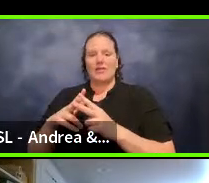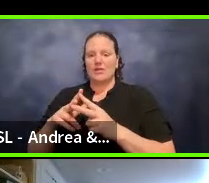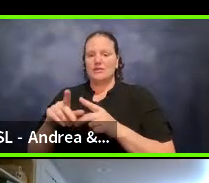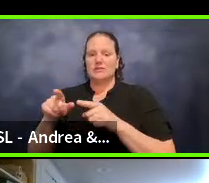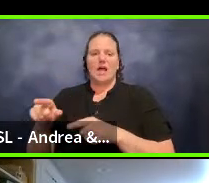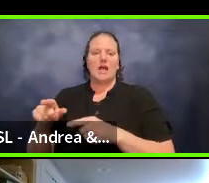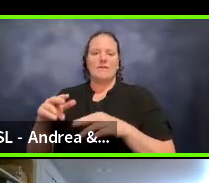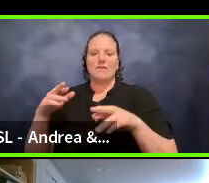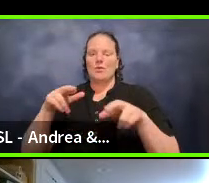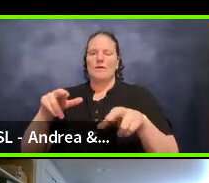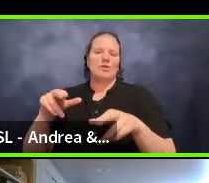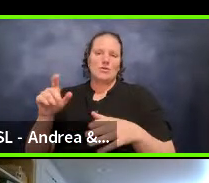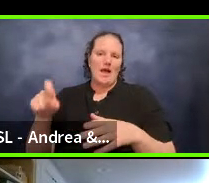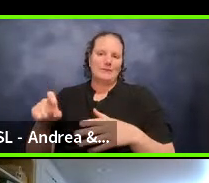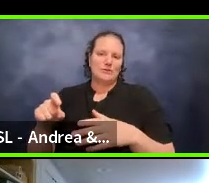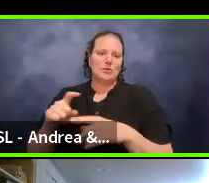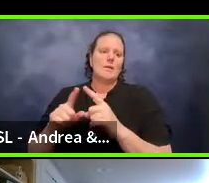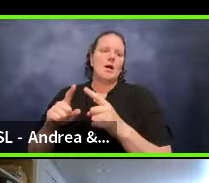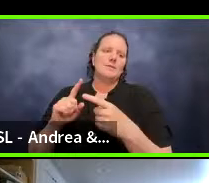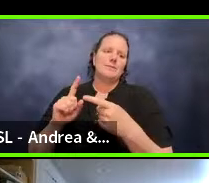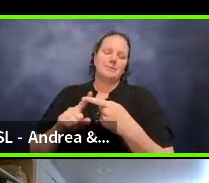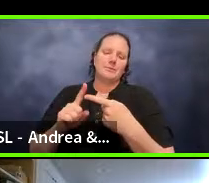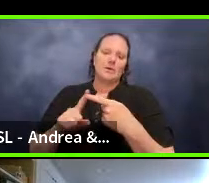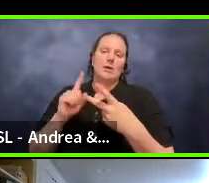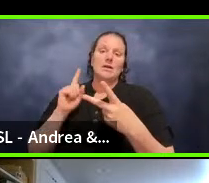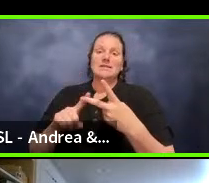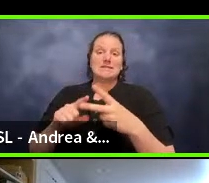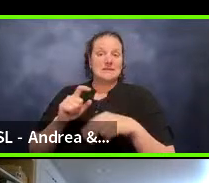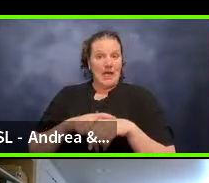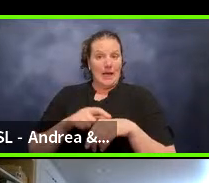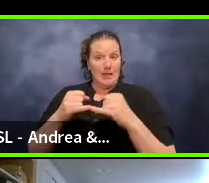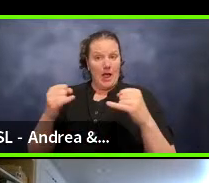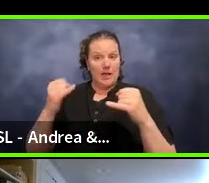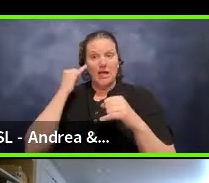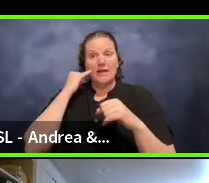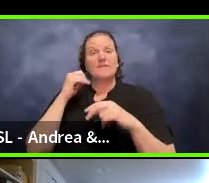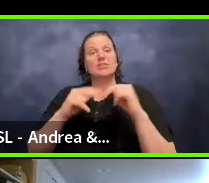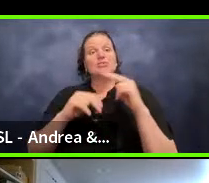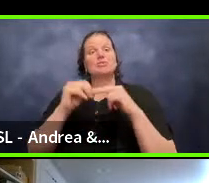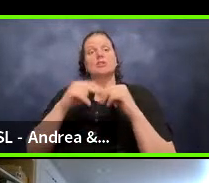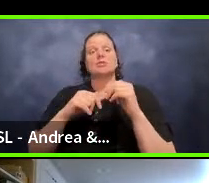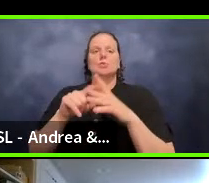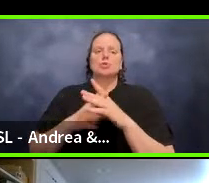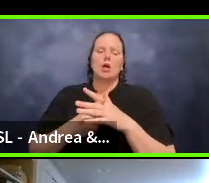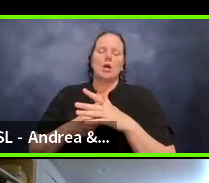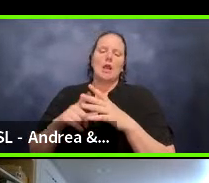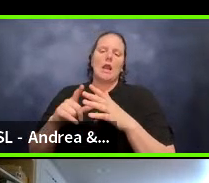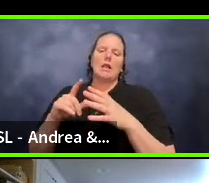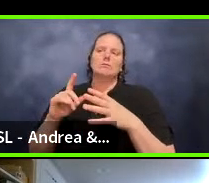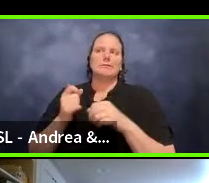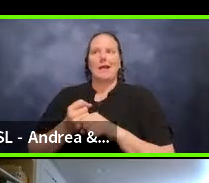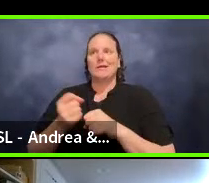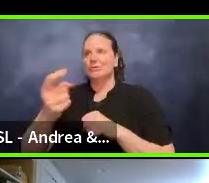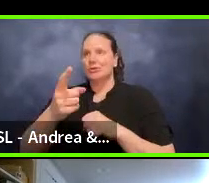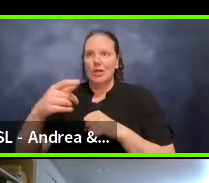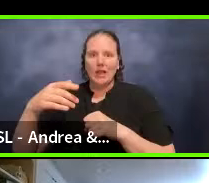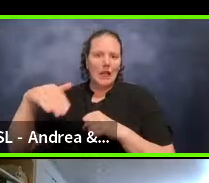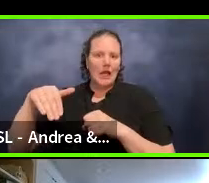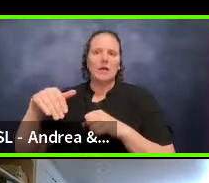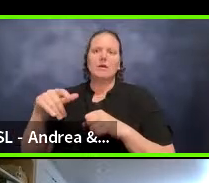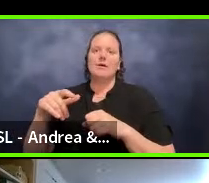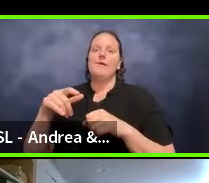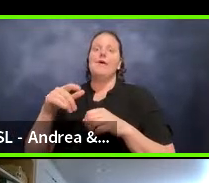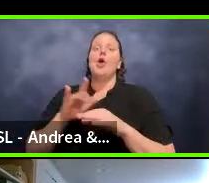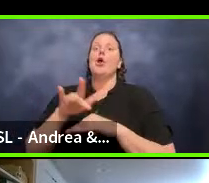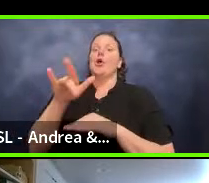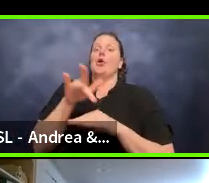But number two is, again, timeline. If the construction is going to begin late next year or early year